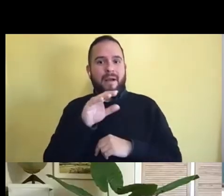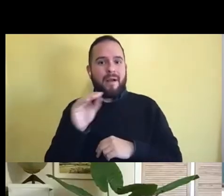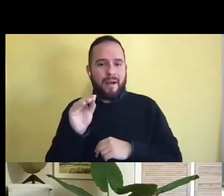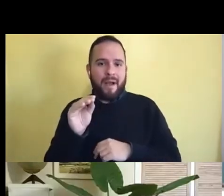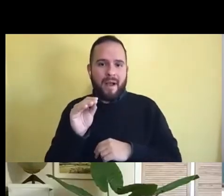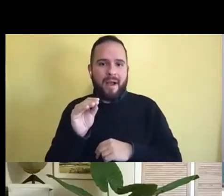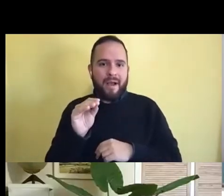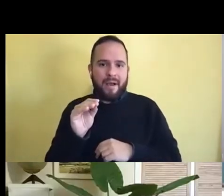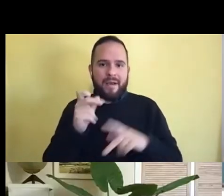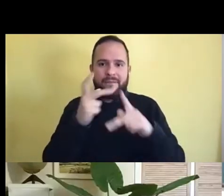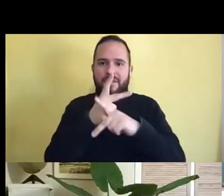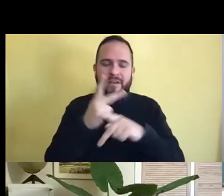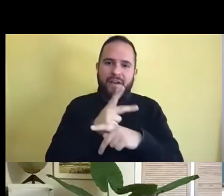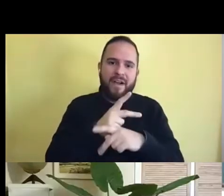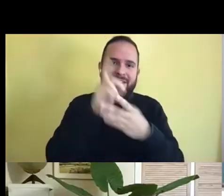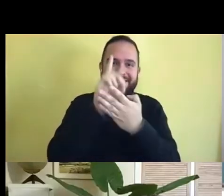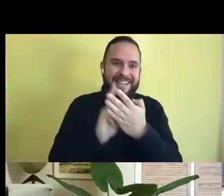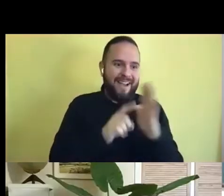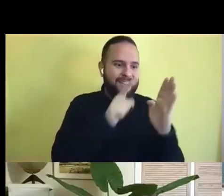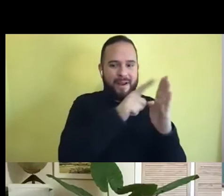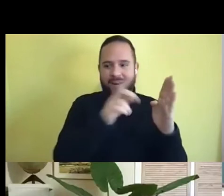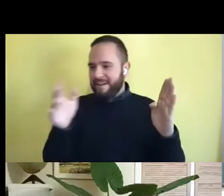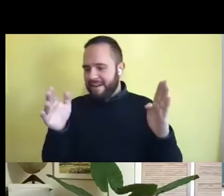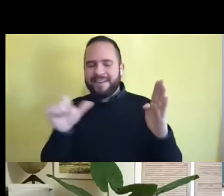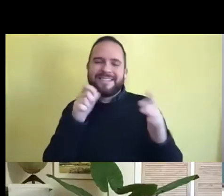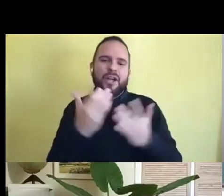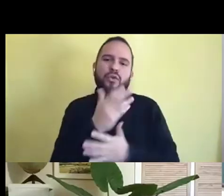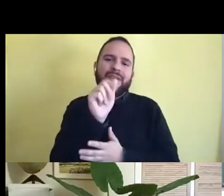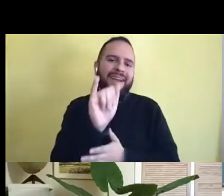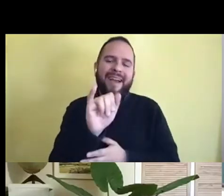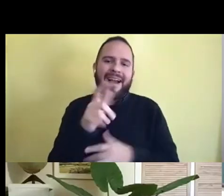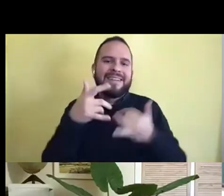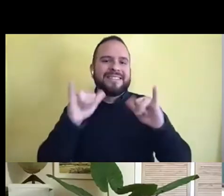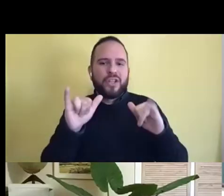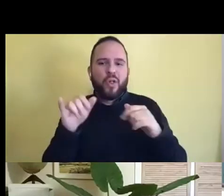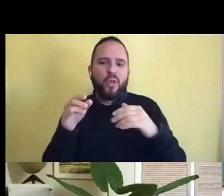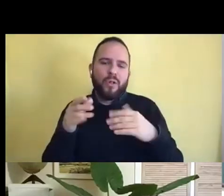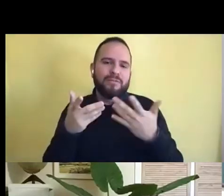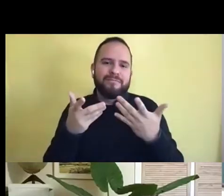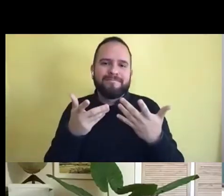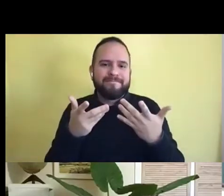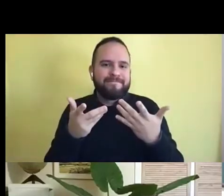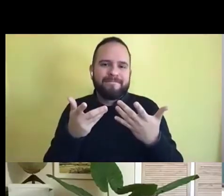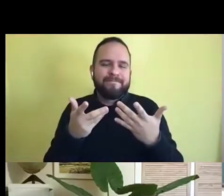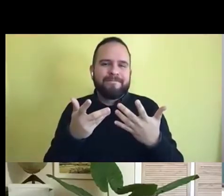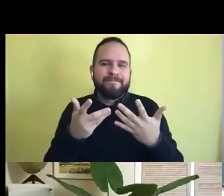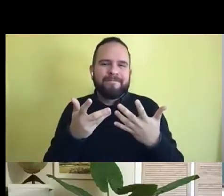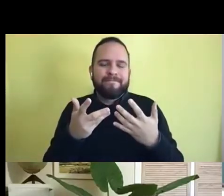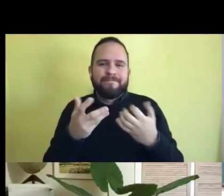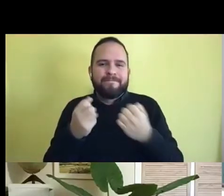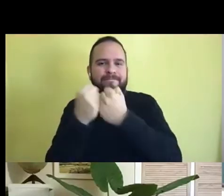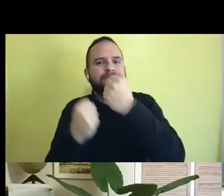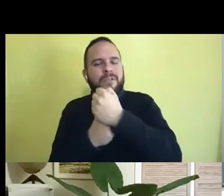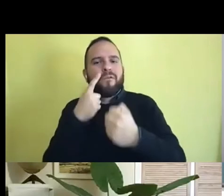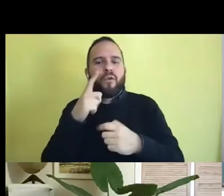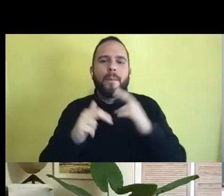not new to AI, but it's just still very cornerstone to really building accessible experiences. And